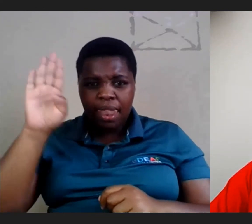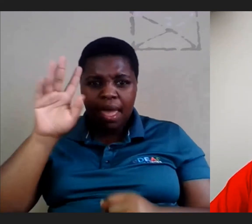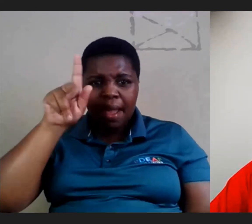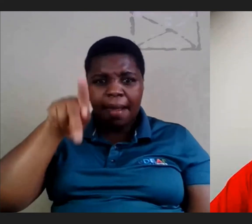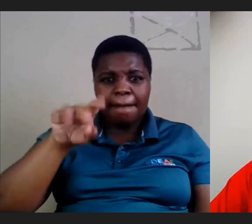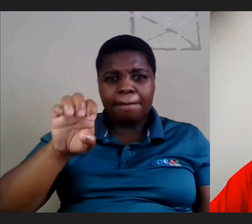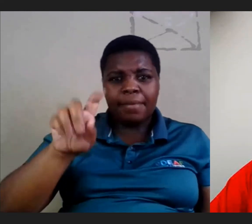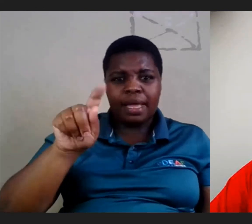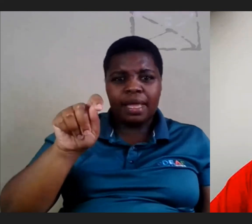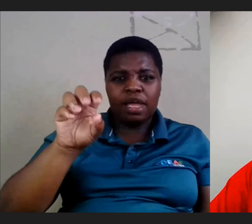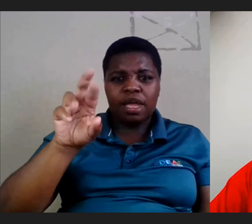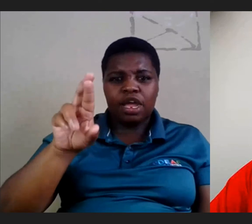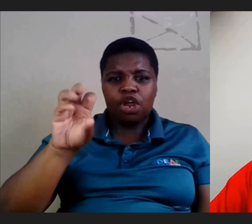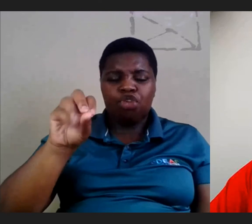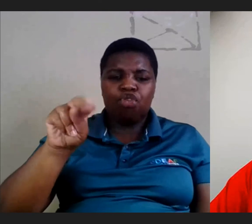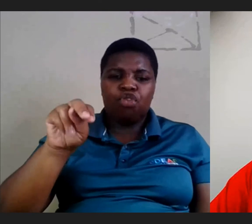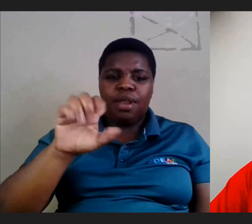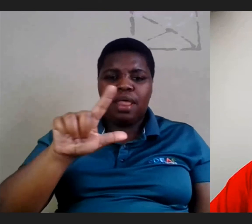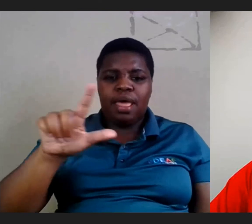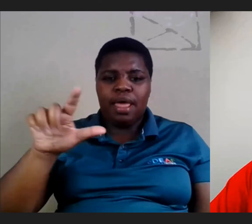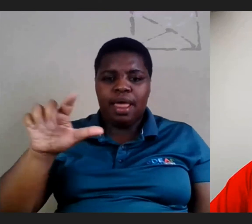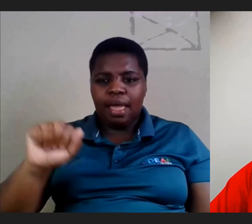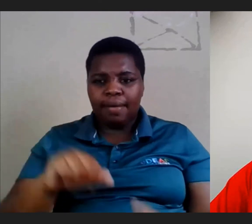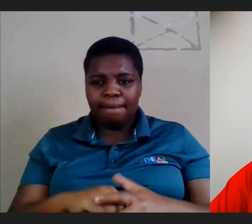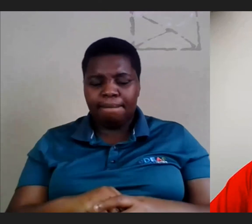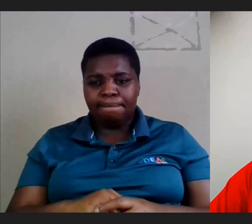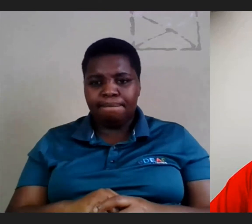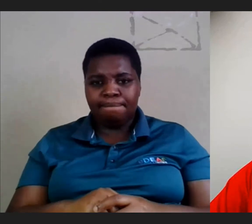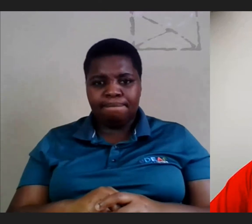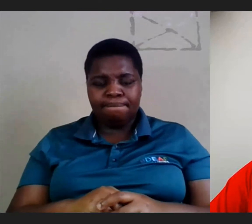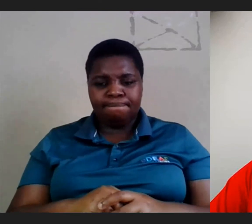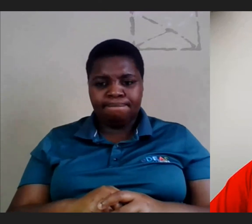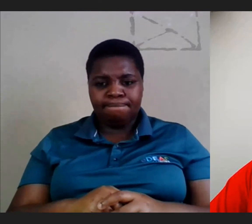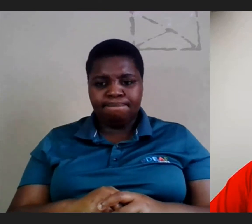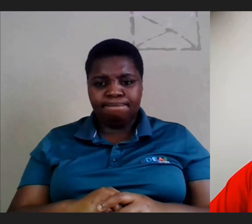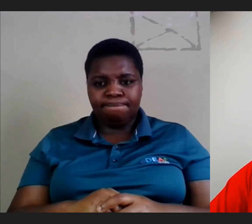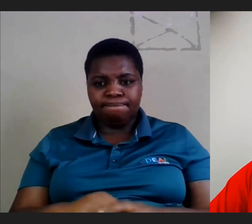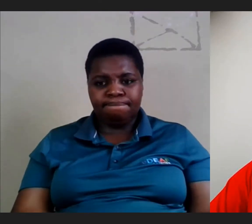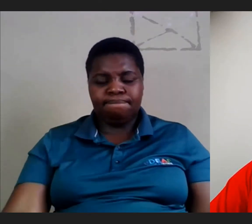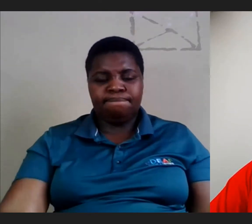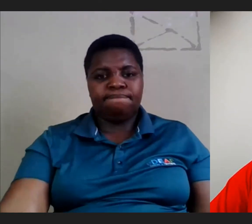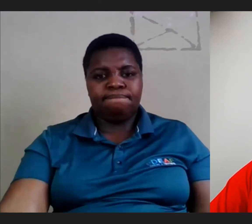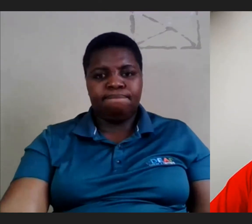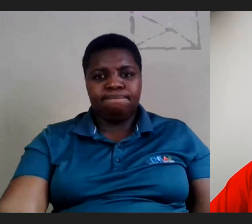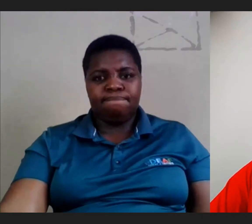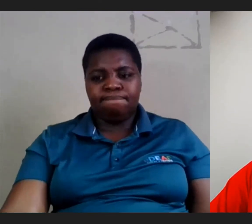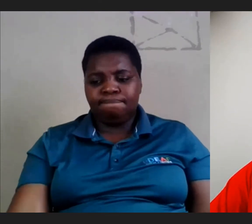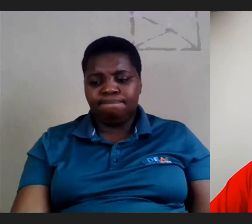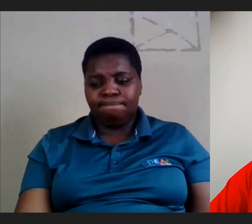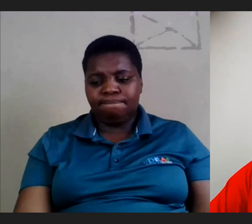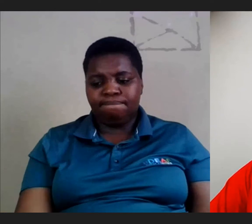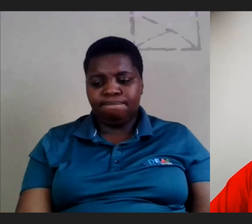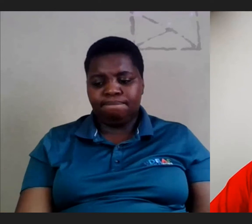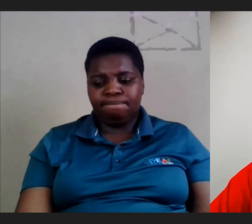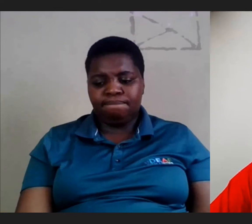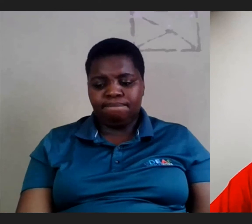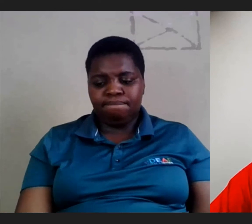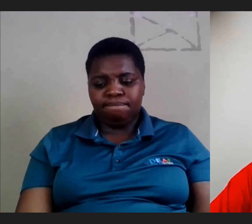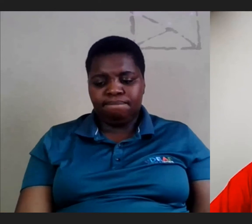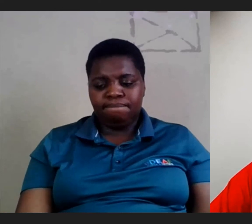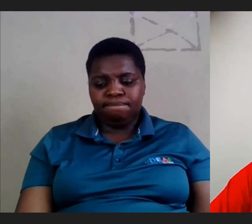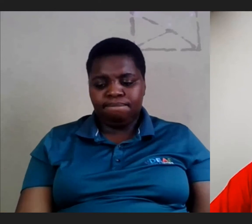Okay. Is Cirola and a Petronella. There's actually two.